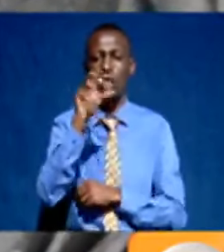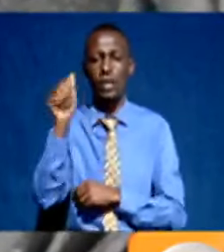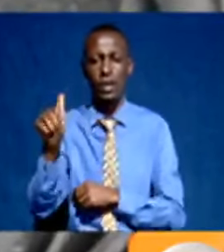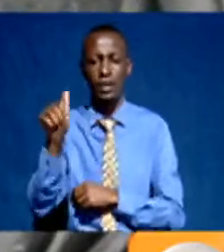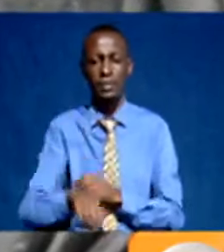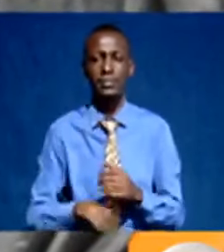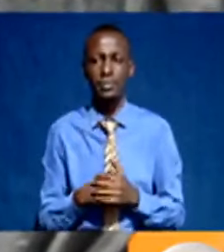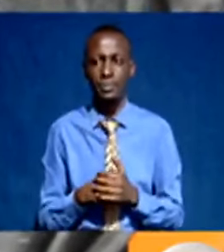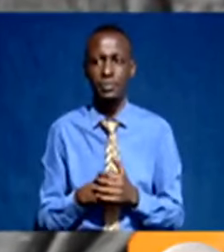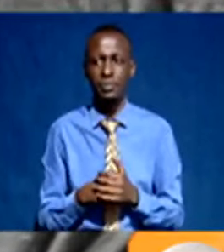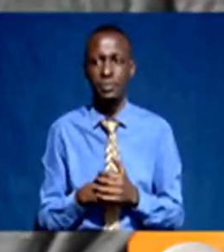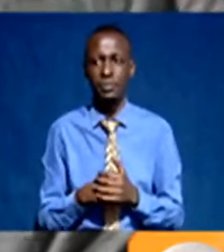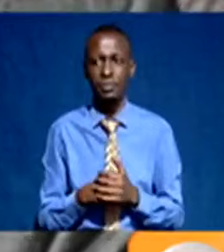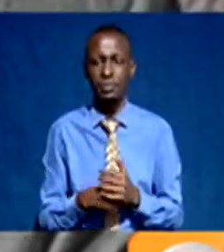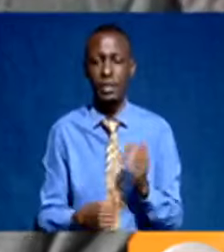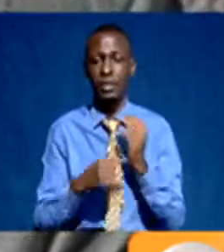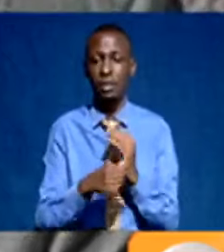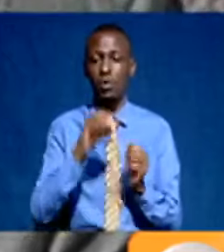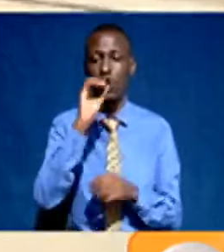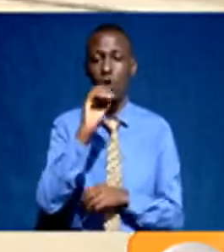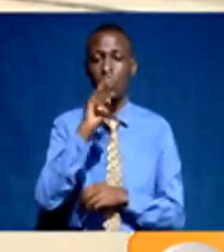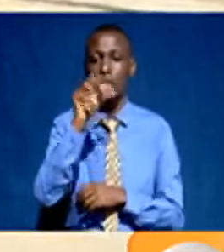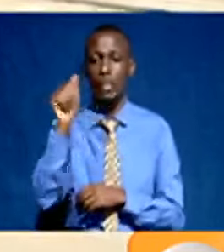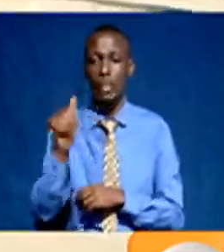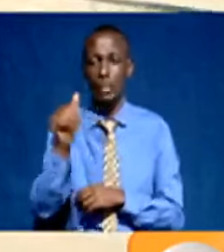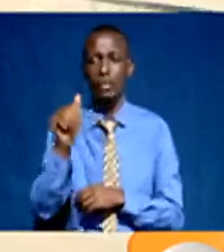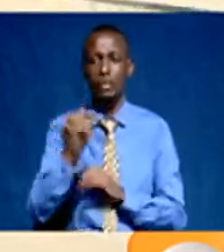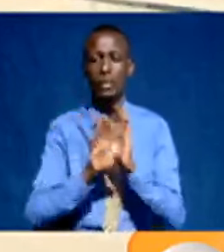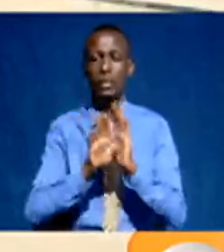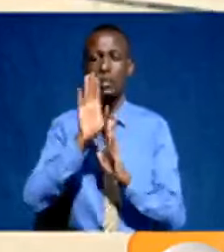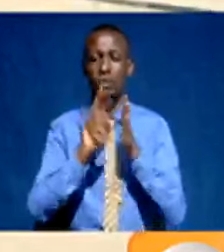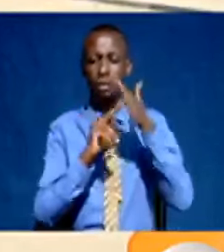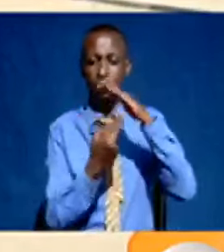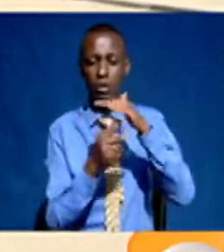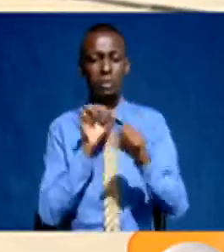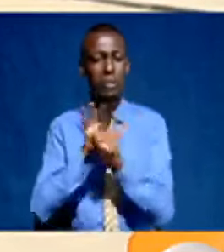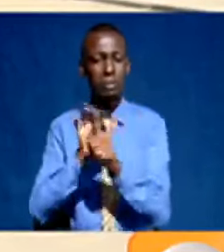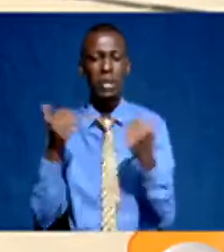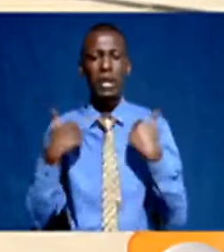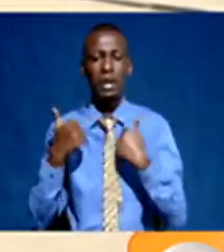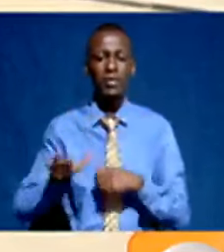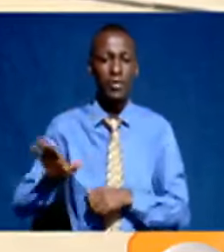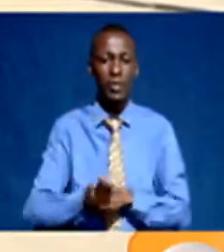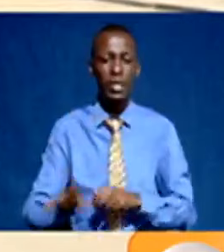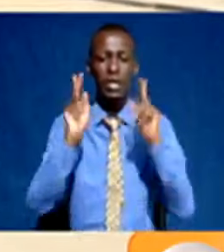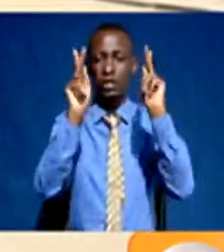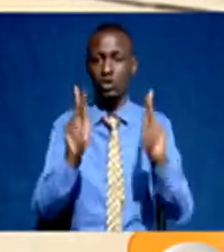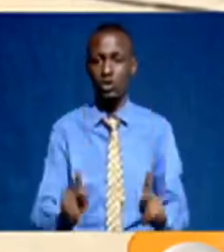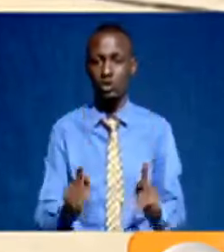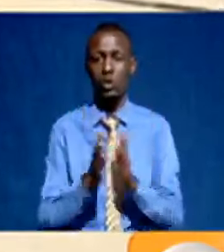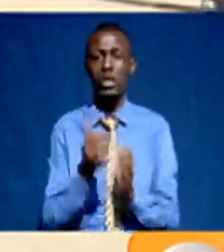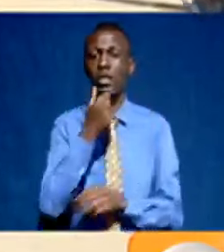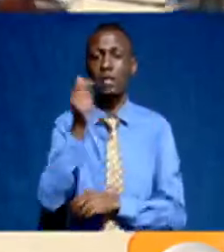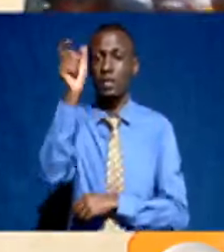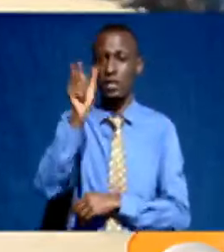name Jaramogi Oginga Odinga is synonymous with a number of development projects here in Kisumu and the Nyanza region at large, the